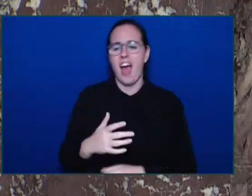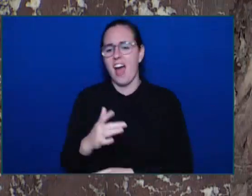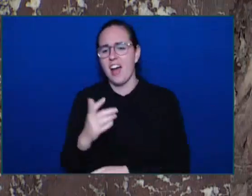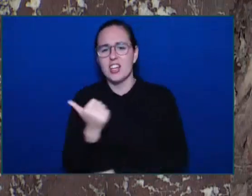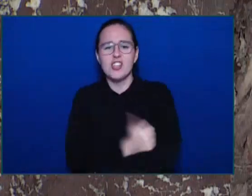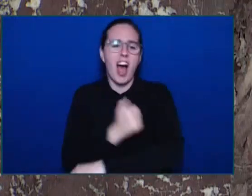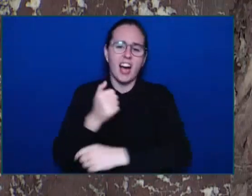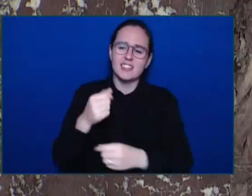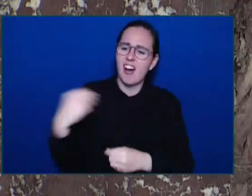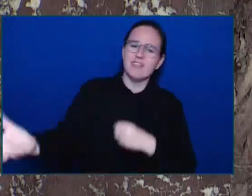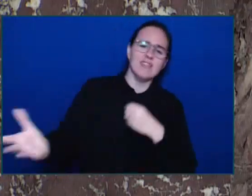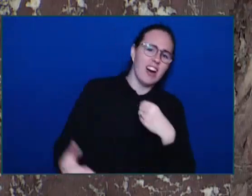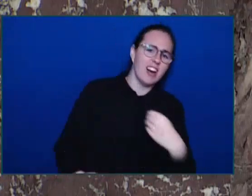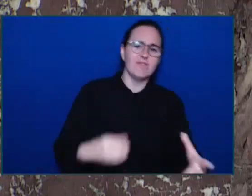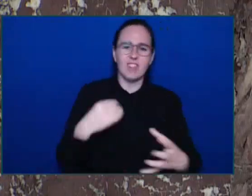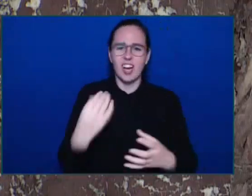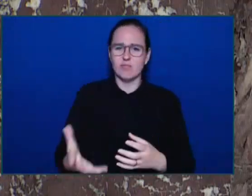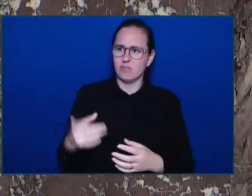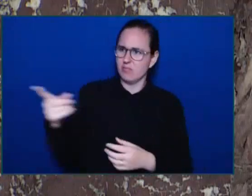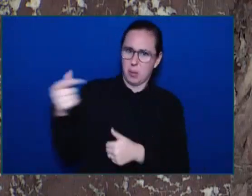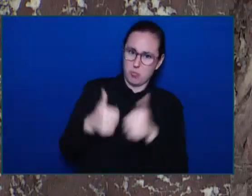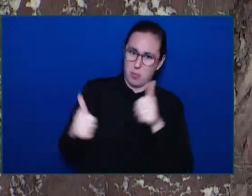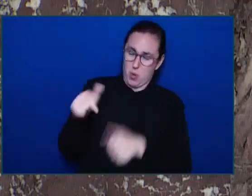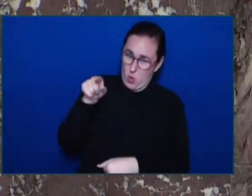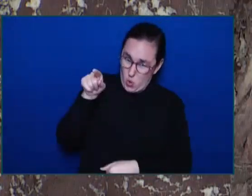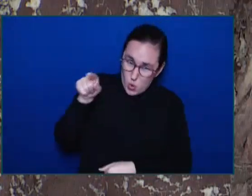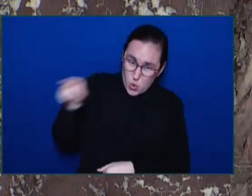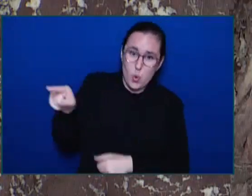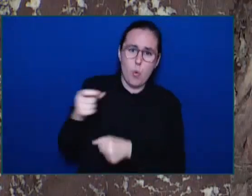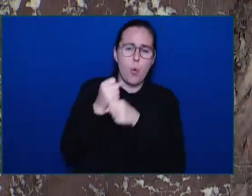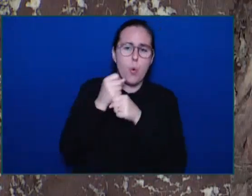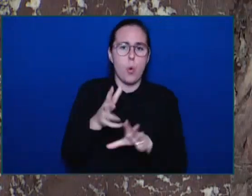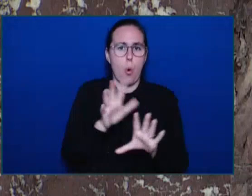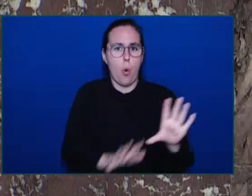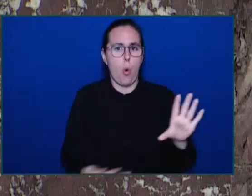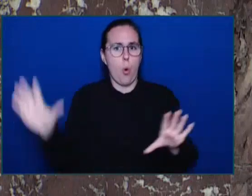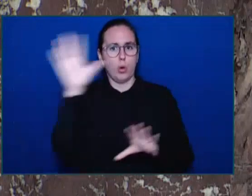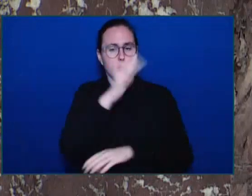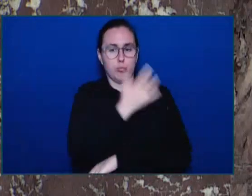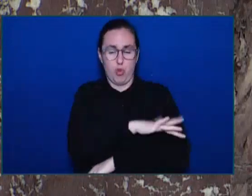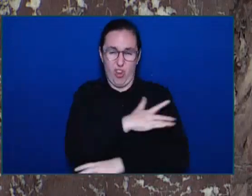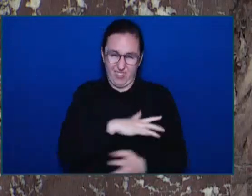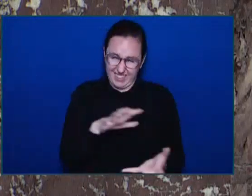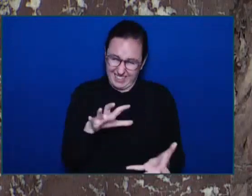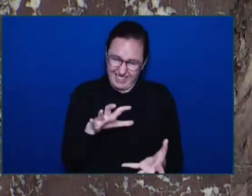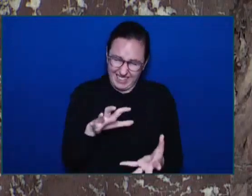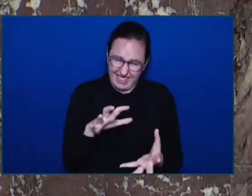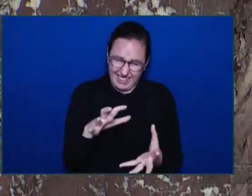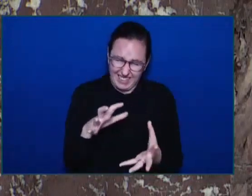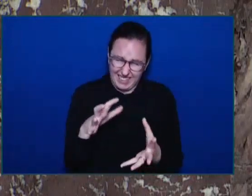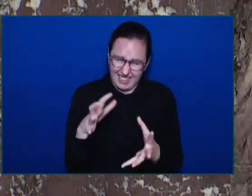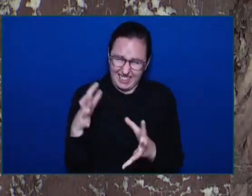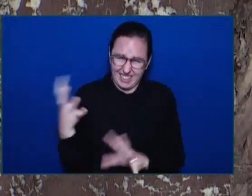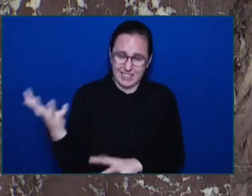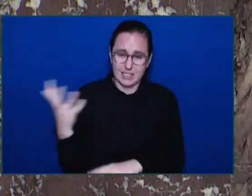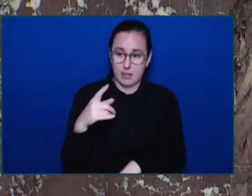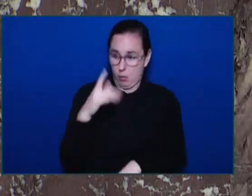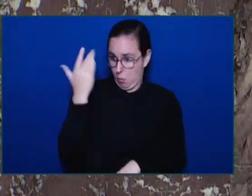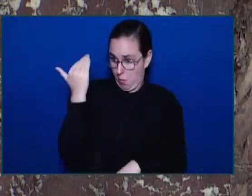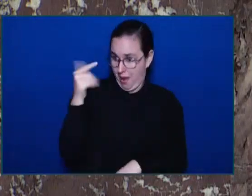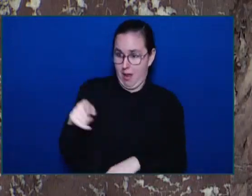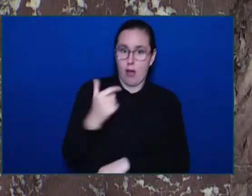province down a path and flooding the market with a publicly supplied addictive drugs 5 times more powerful than